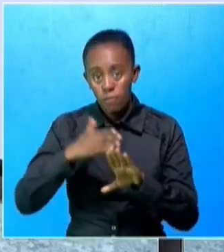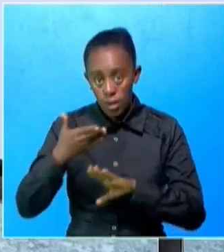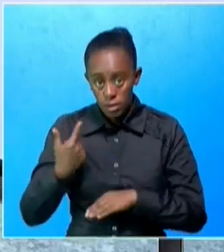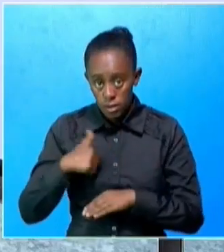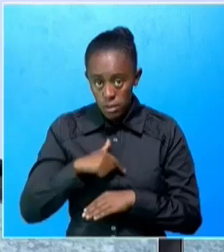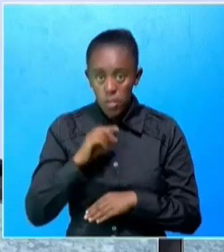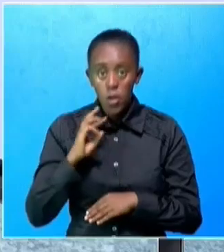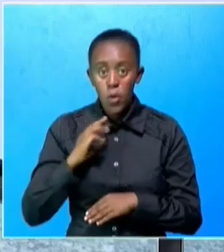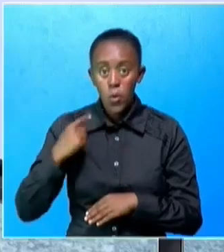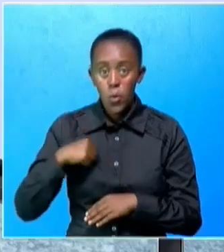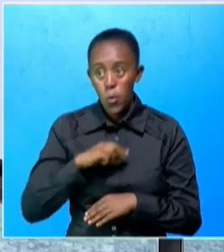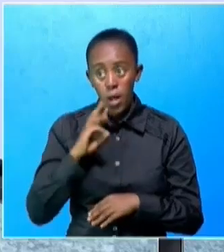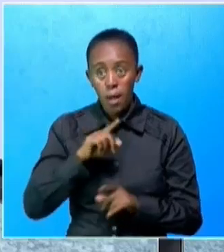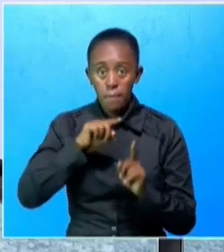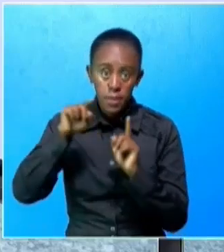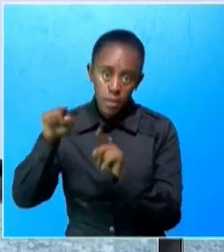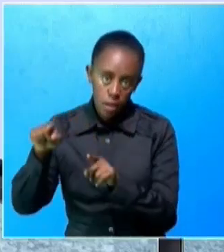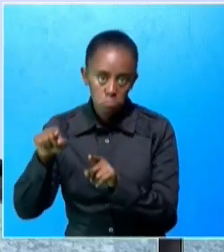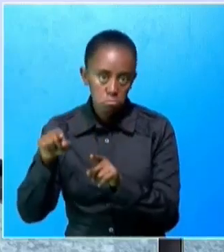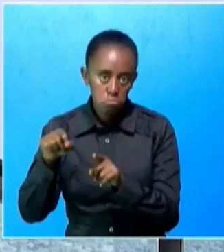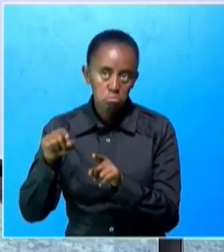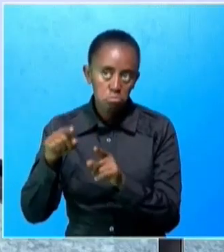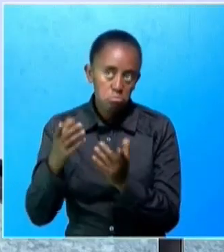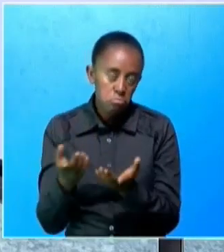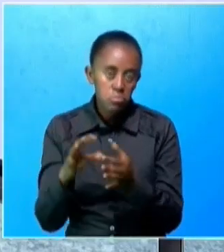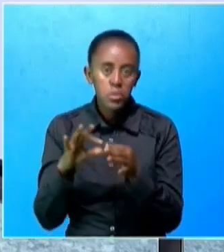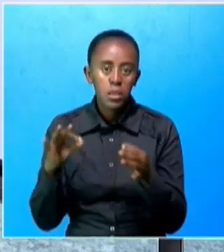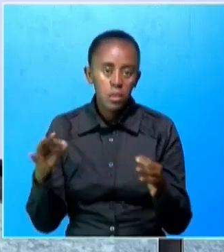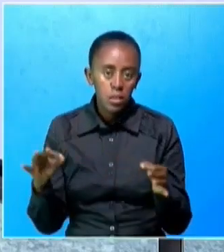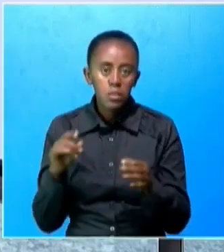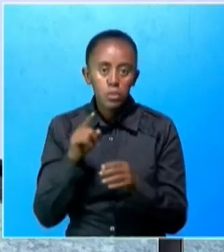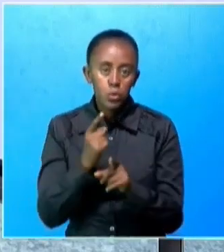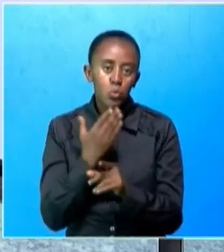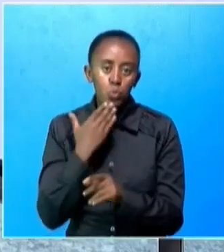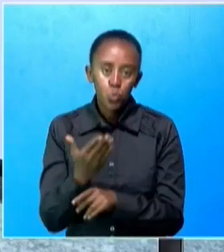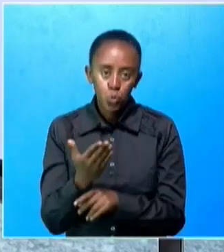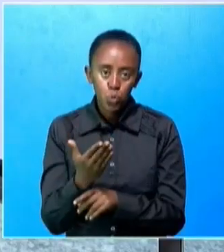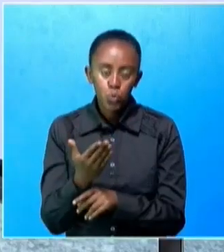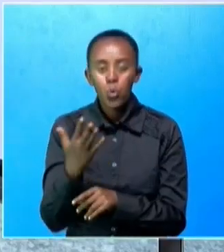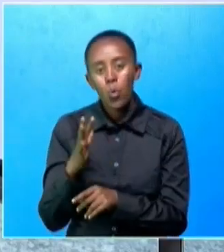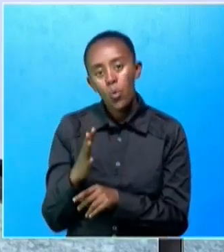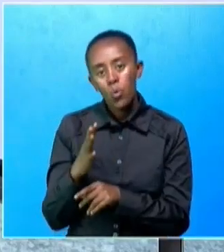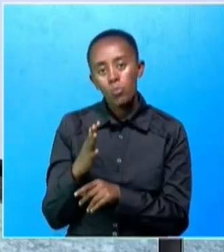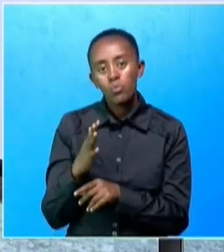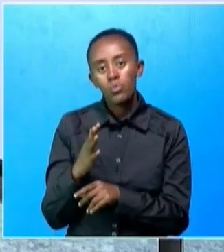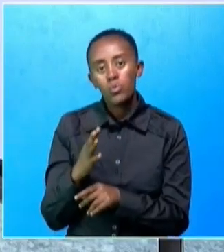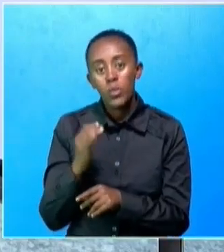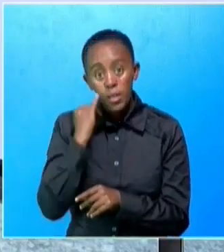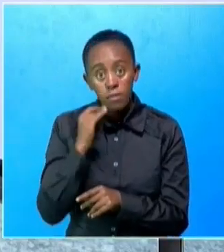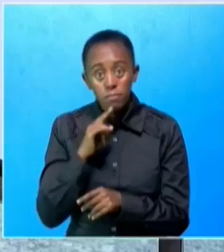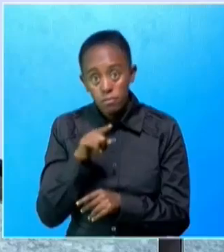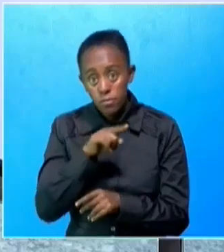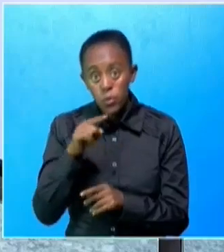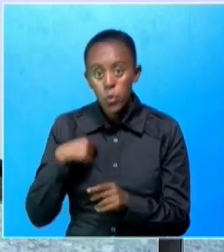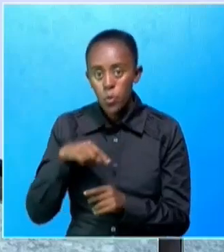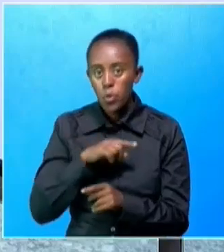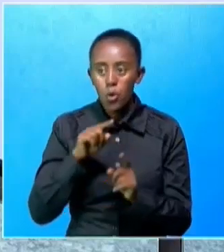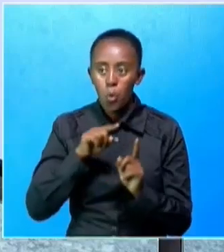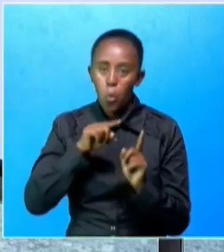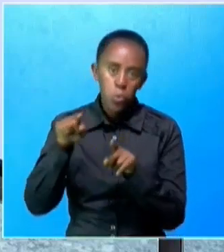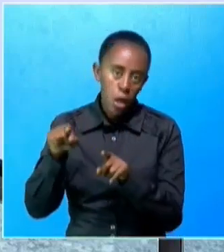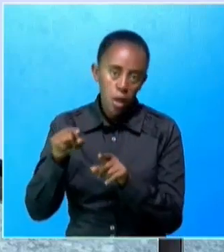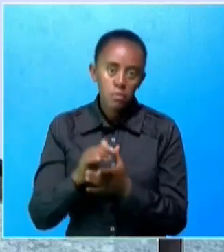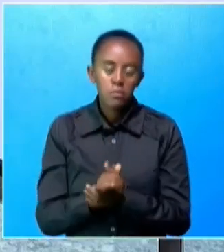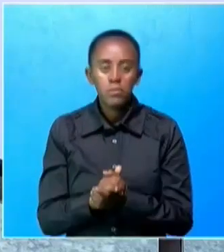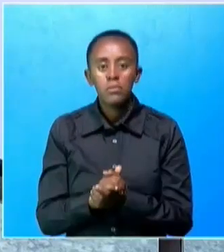we will come there. That may be your sentence. You are good. As mine is, if they invite us, we will go there. As